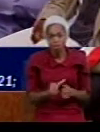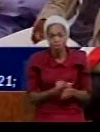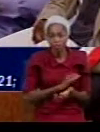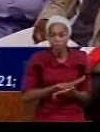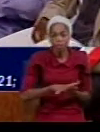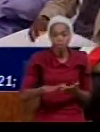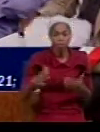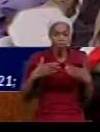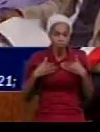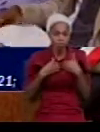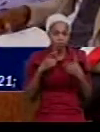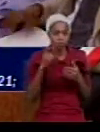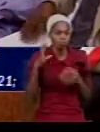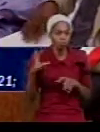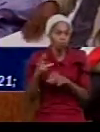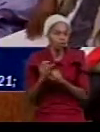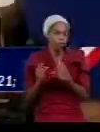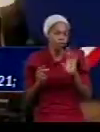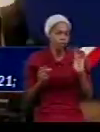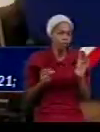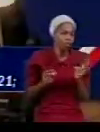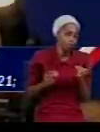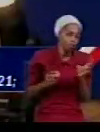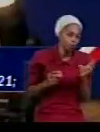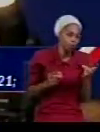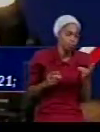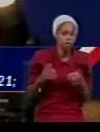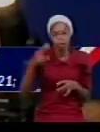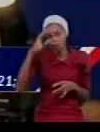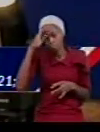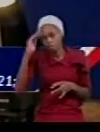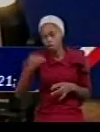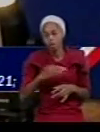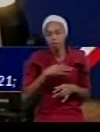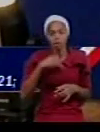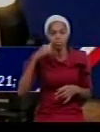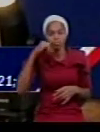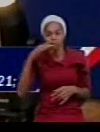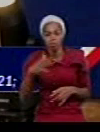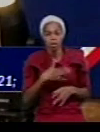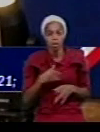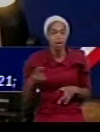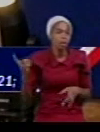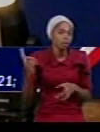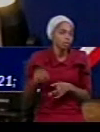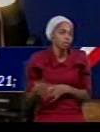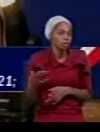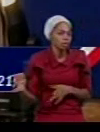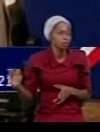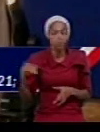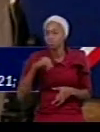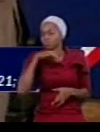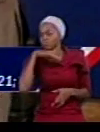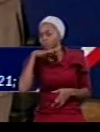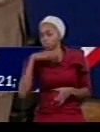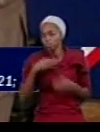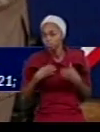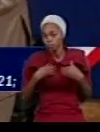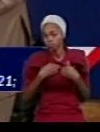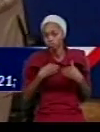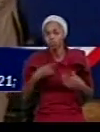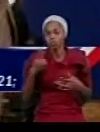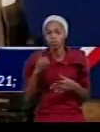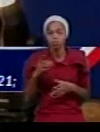by sevens, the male and his female, and of beasts that are not clean, by two, the male and